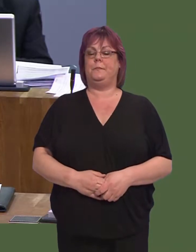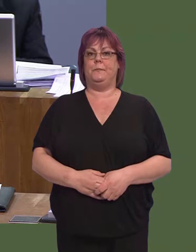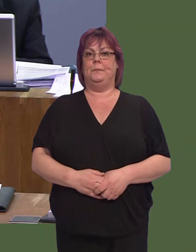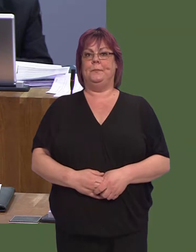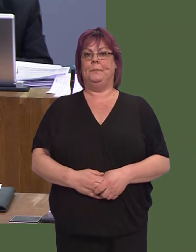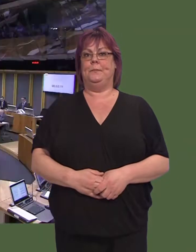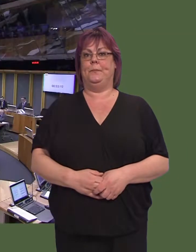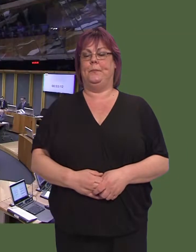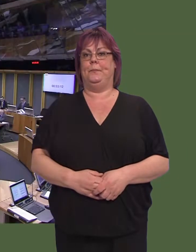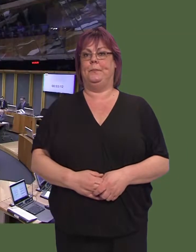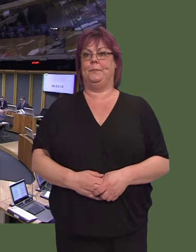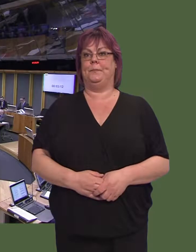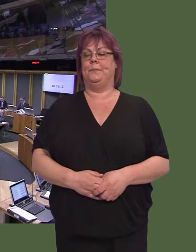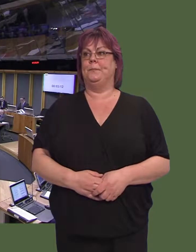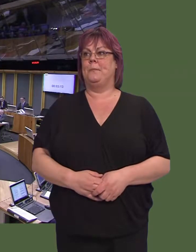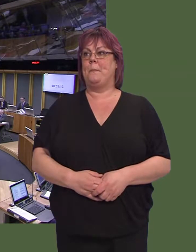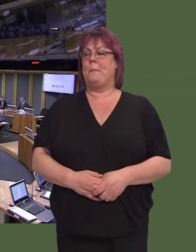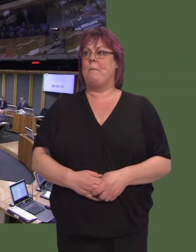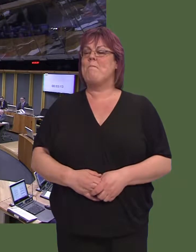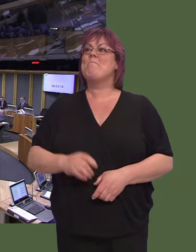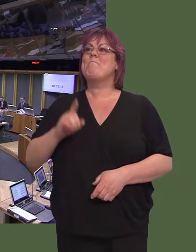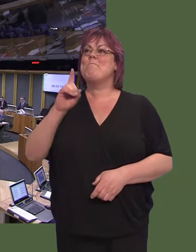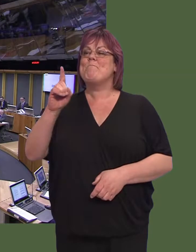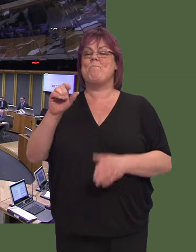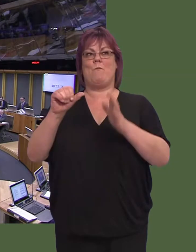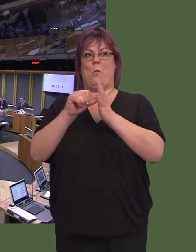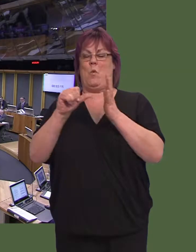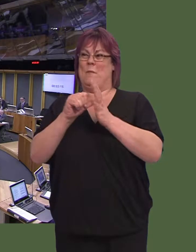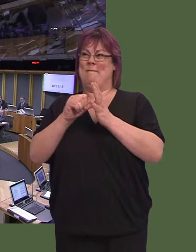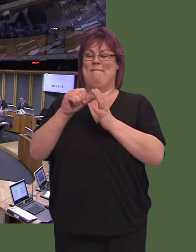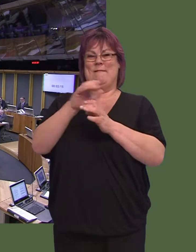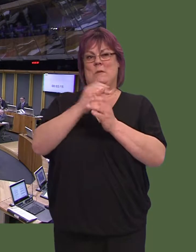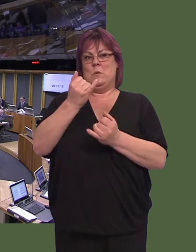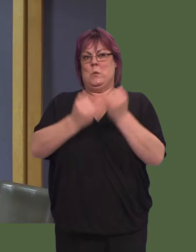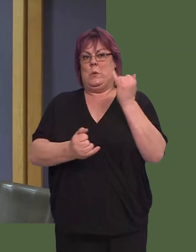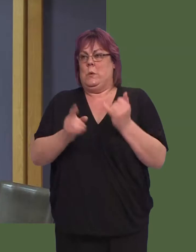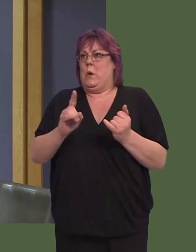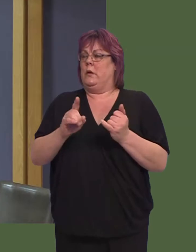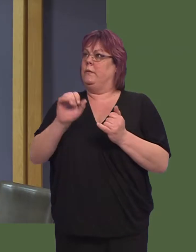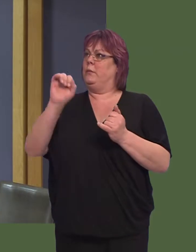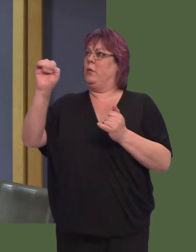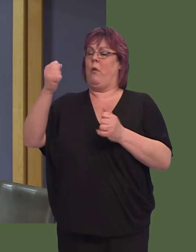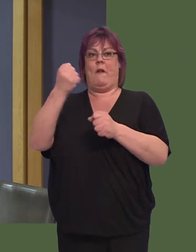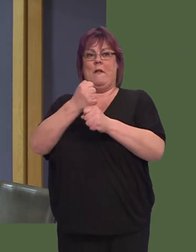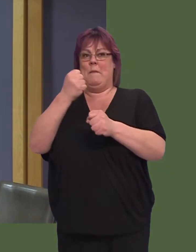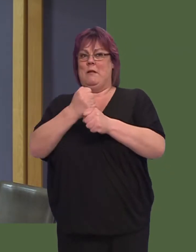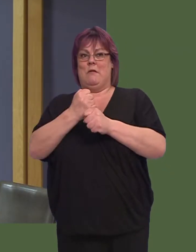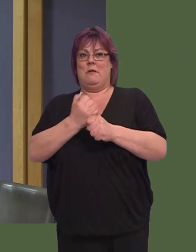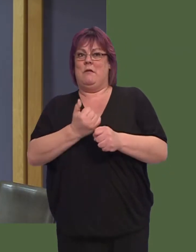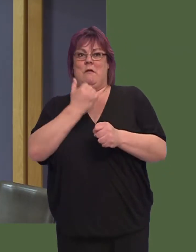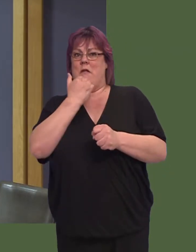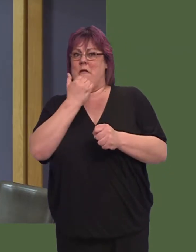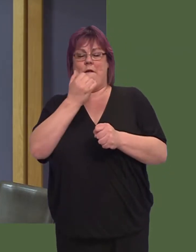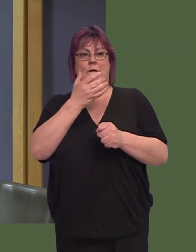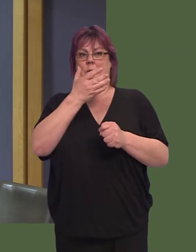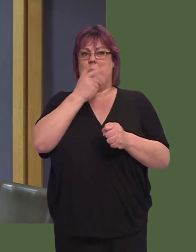Griffith. Thank you, Llywydd. Of course, one of the problems that makes this situation worse is your government's failure to recruit sufficient